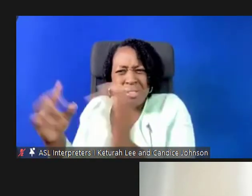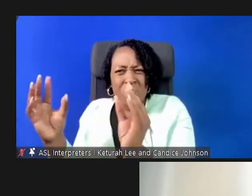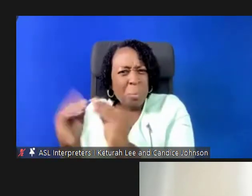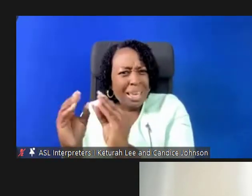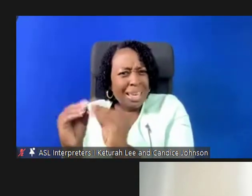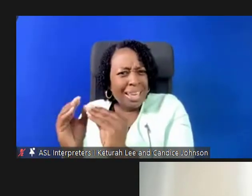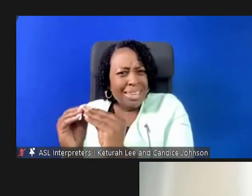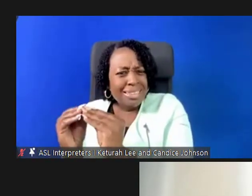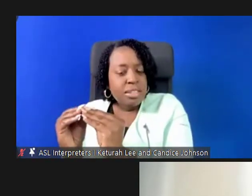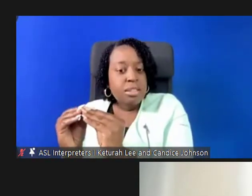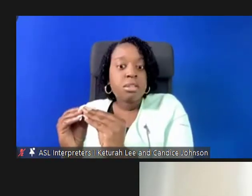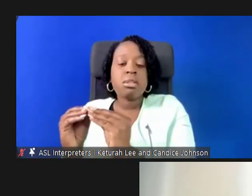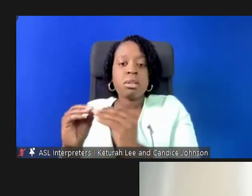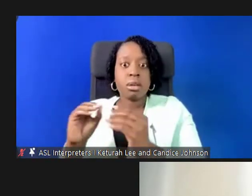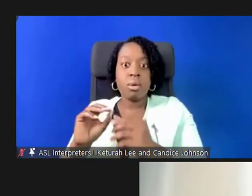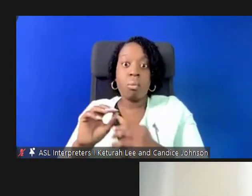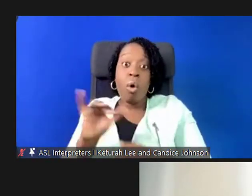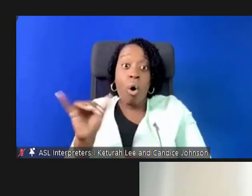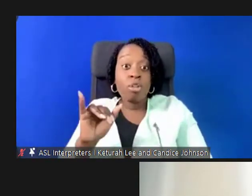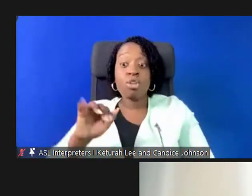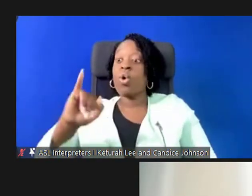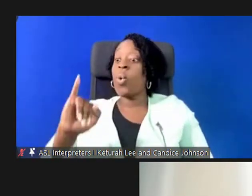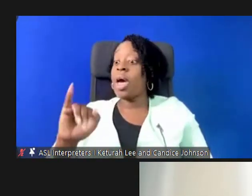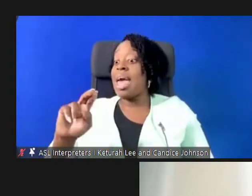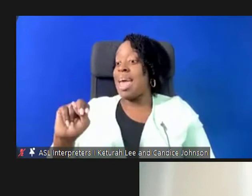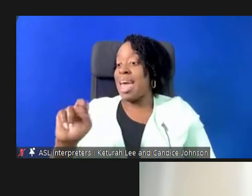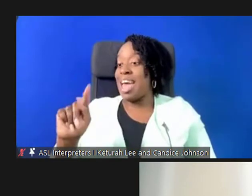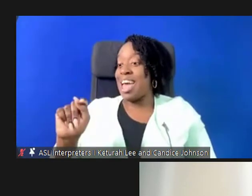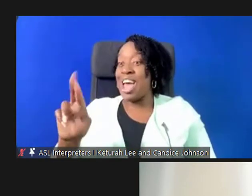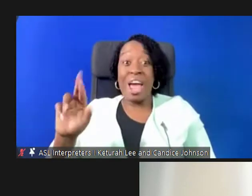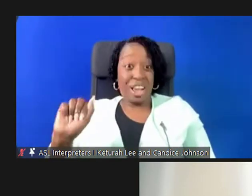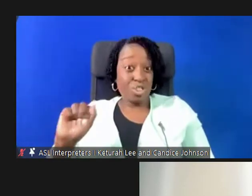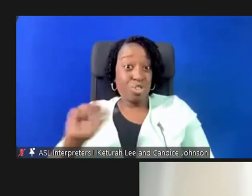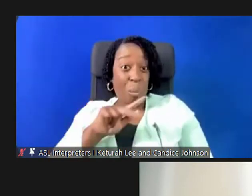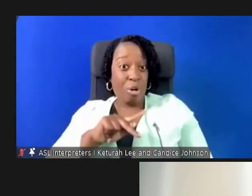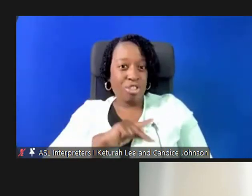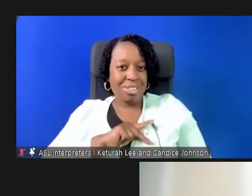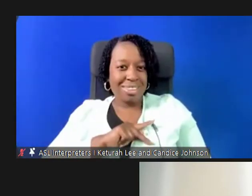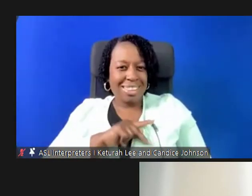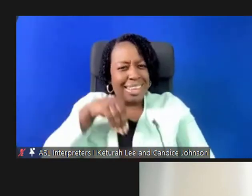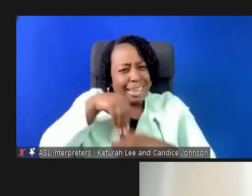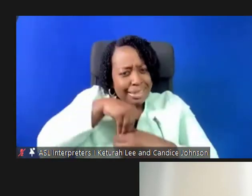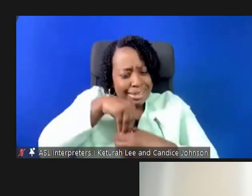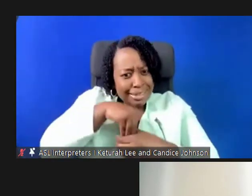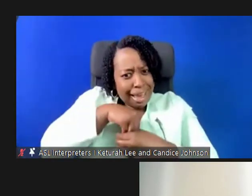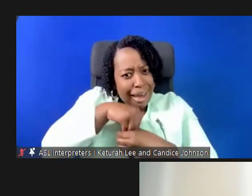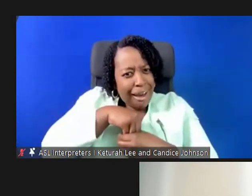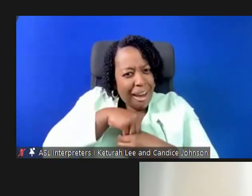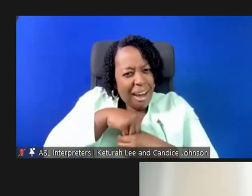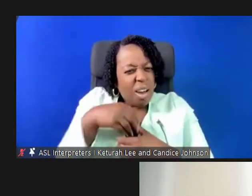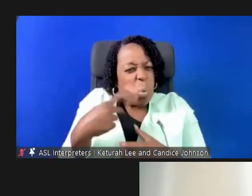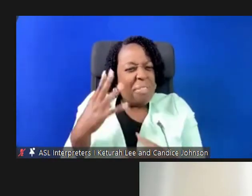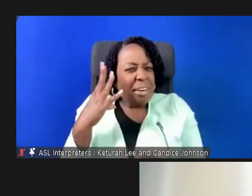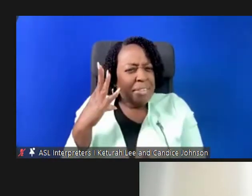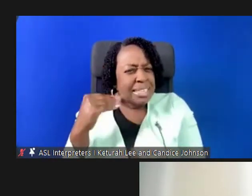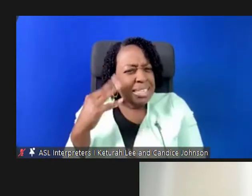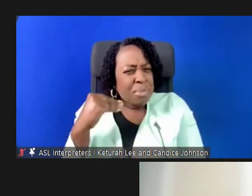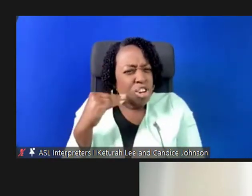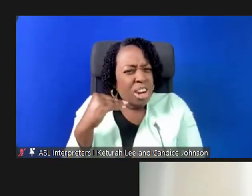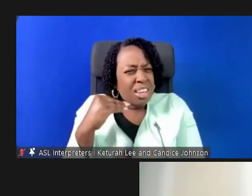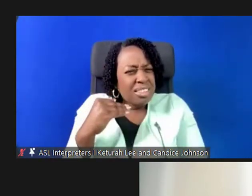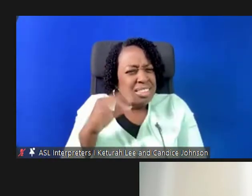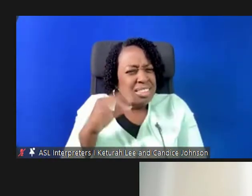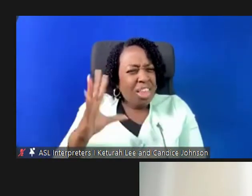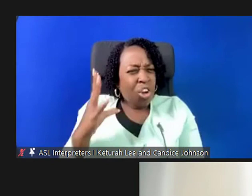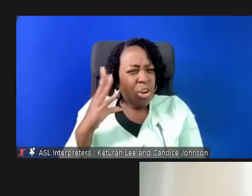relationships intrapersonally with themselves, their inner life. And for many of the patients and families we work with,